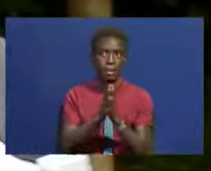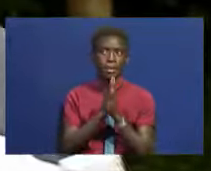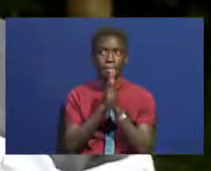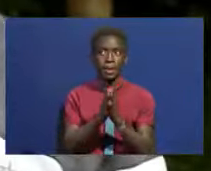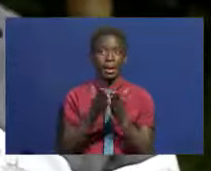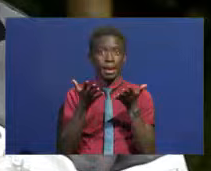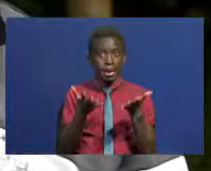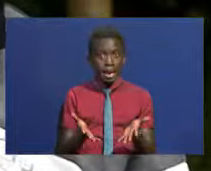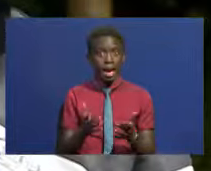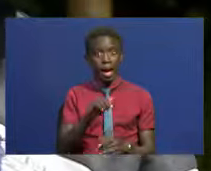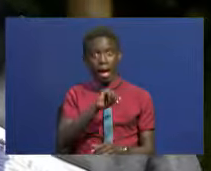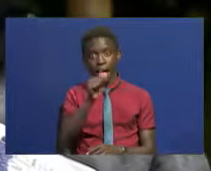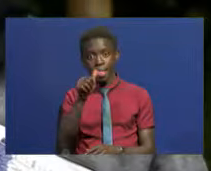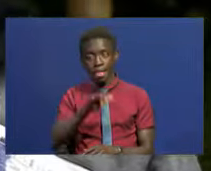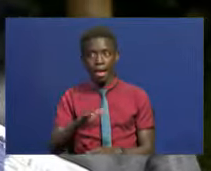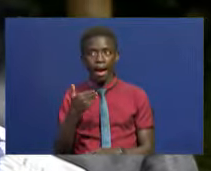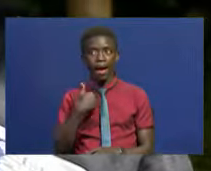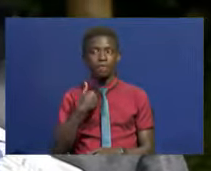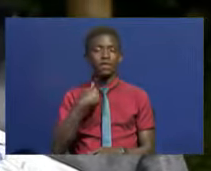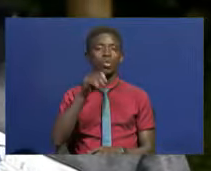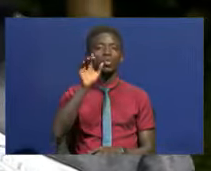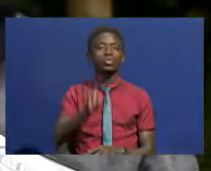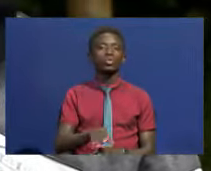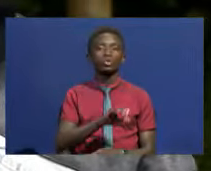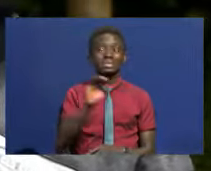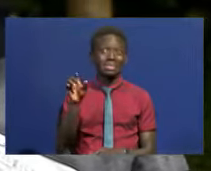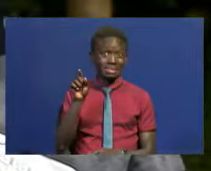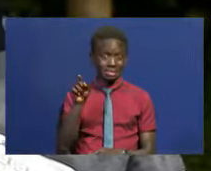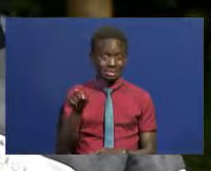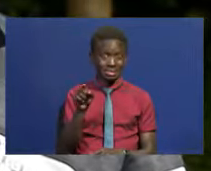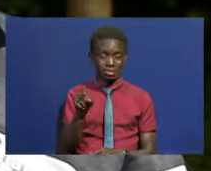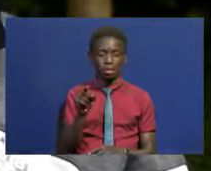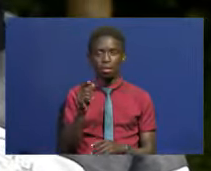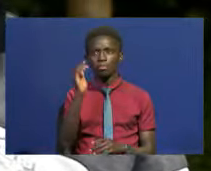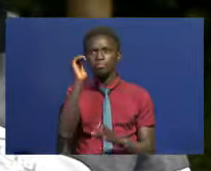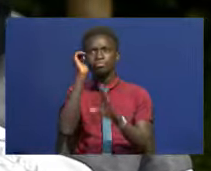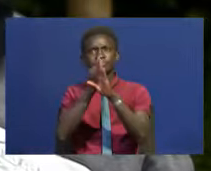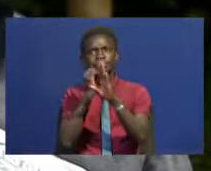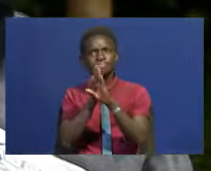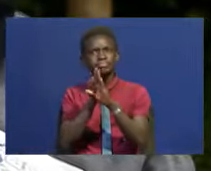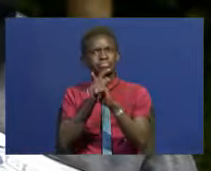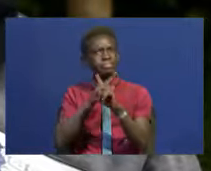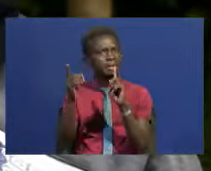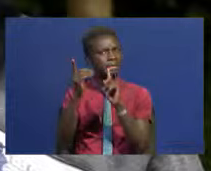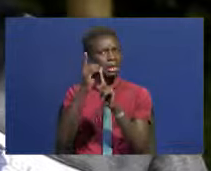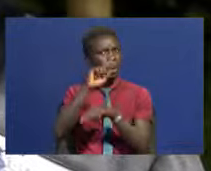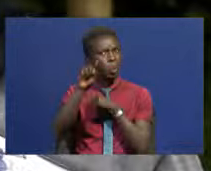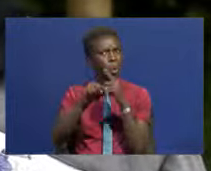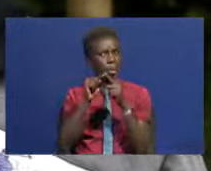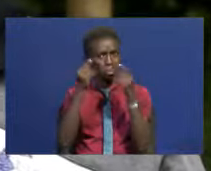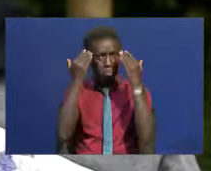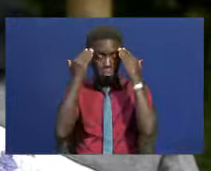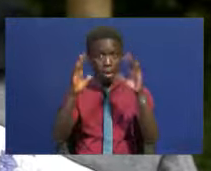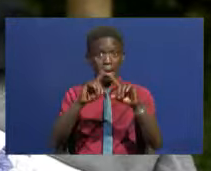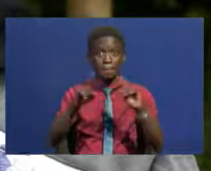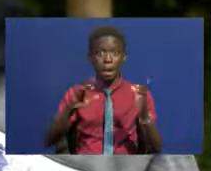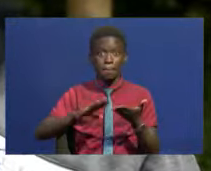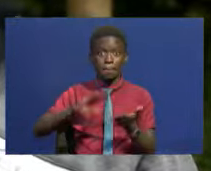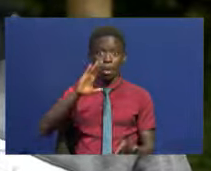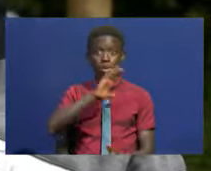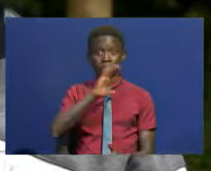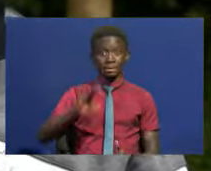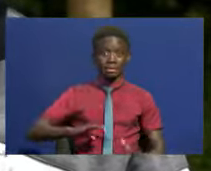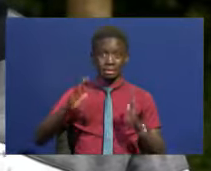engraving. That cross engraving is not yet dated, but it attracts a lot of Christians to undertake